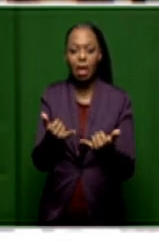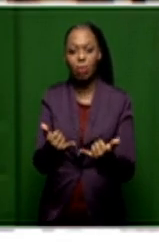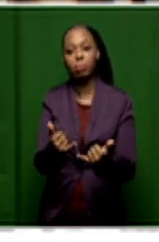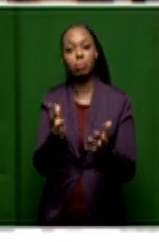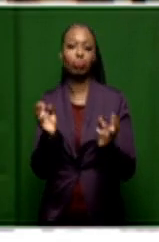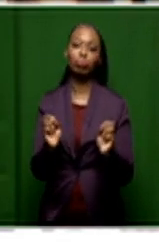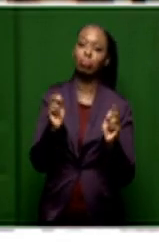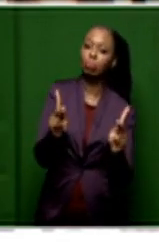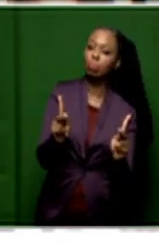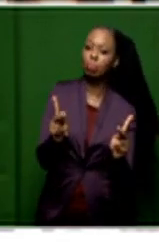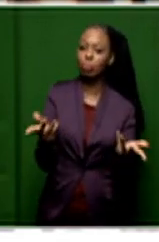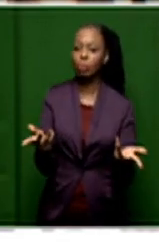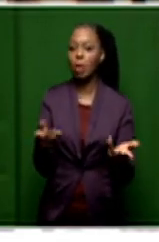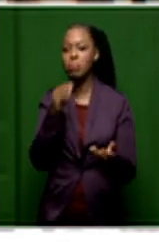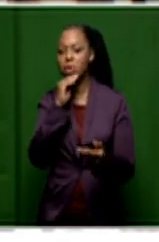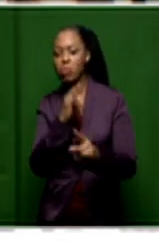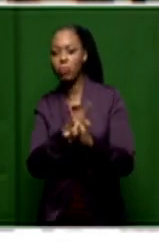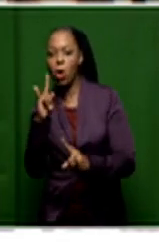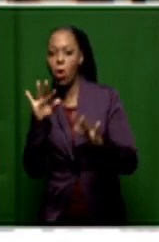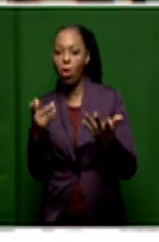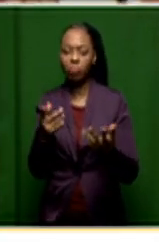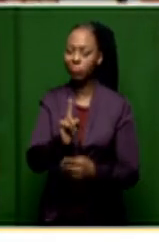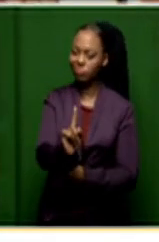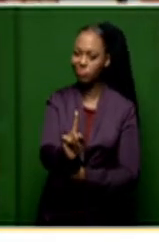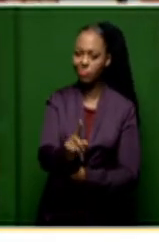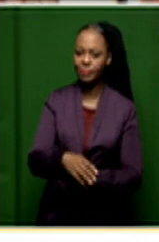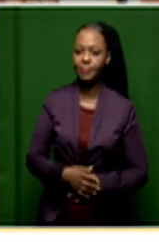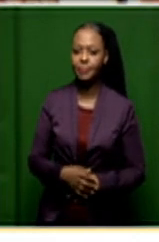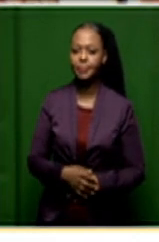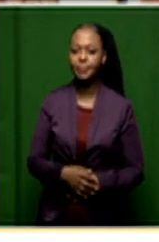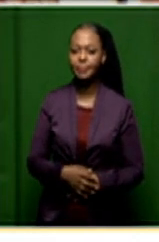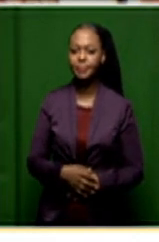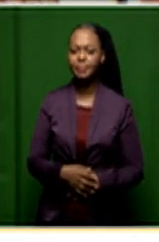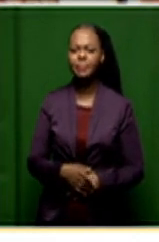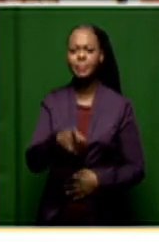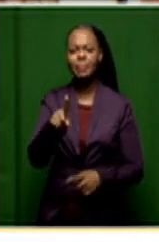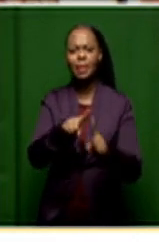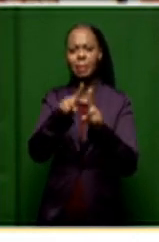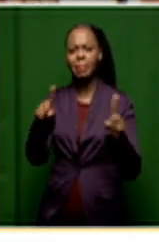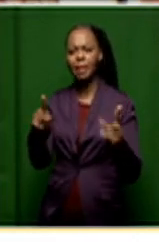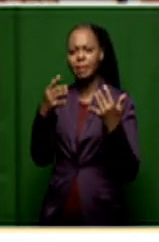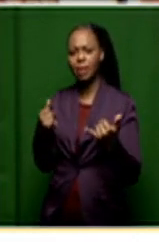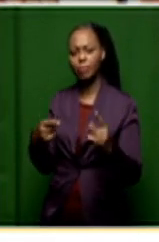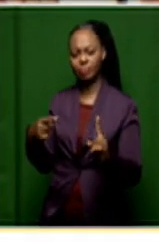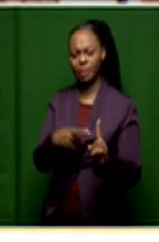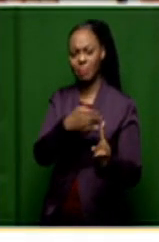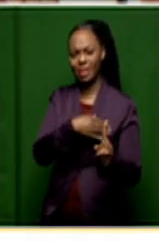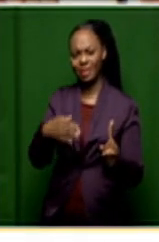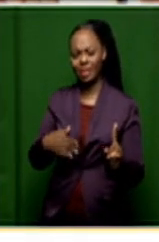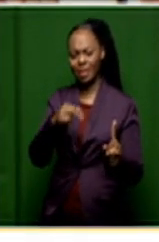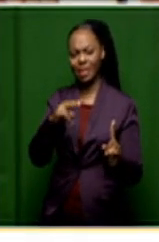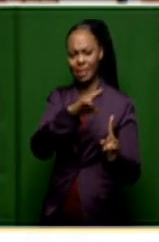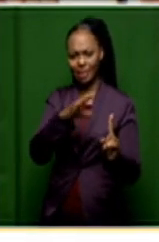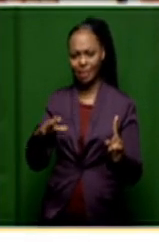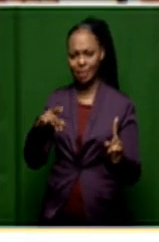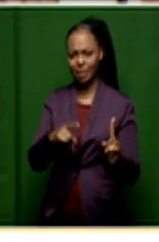definitively which way we're going to go. But how do you locate the president, who is also the president of the ANC,